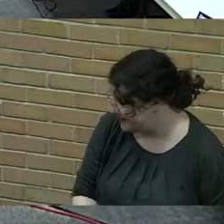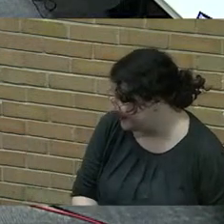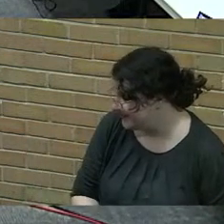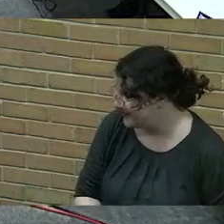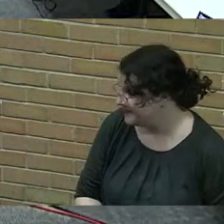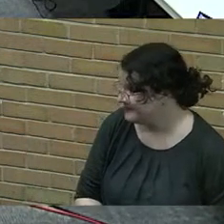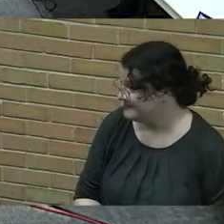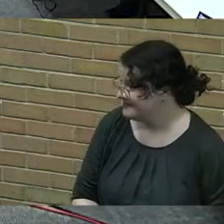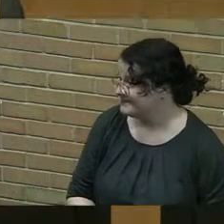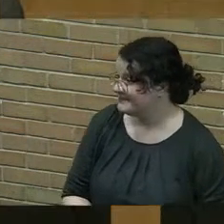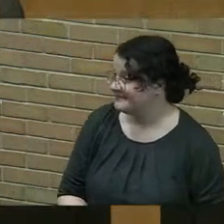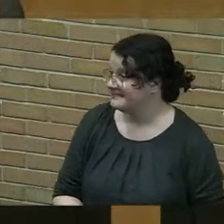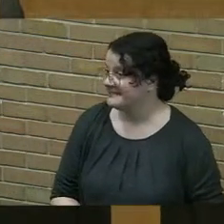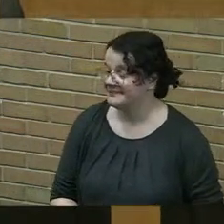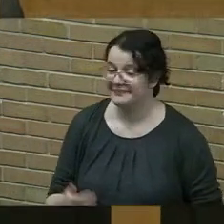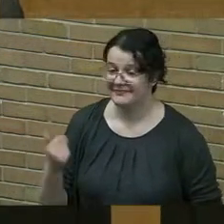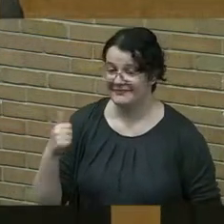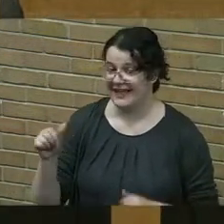anything to